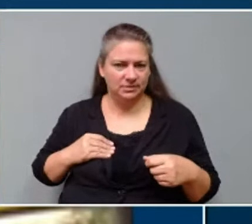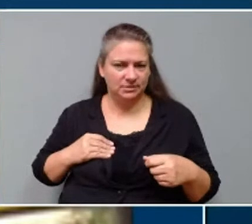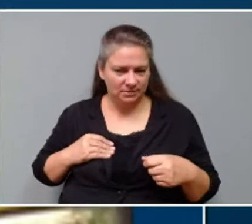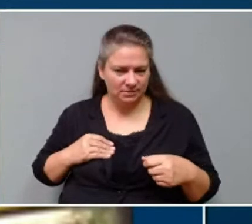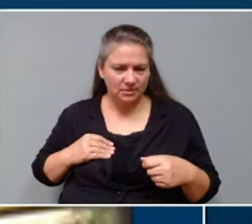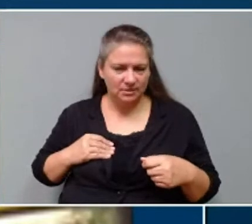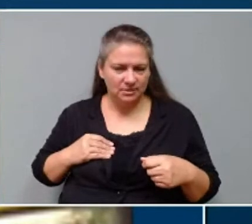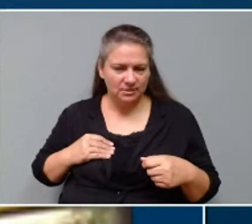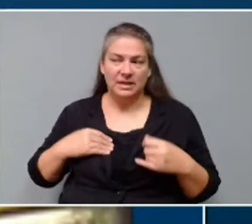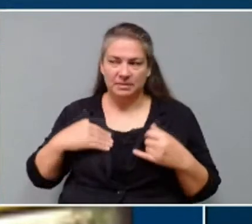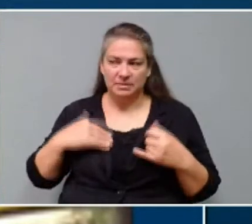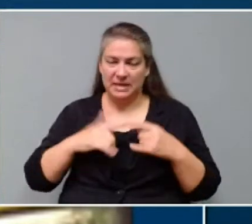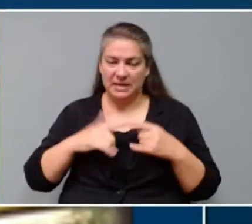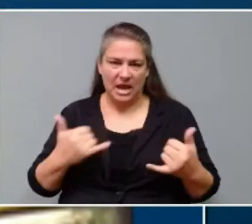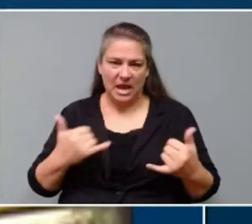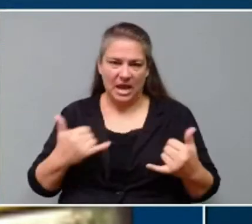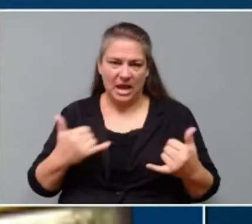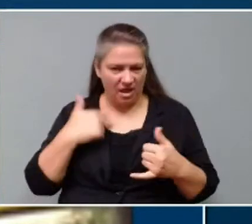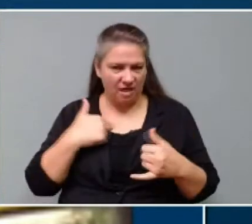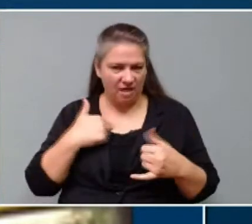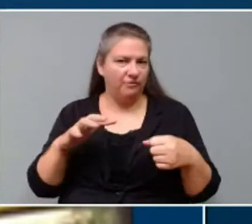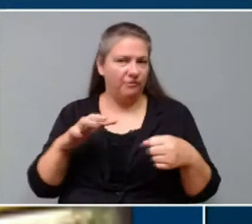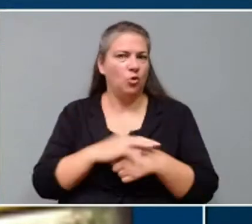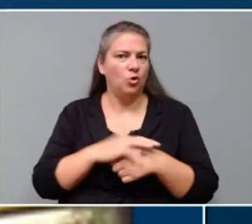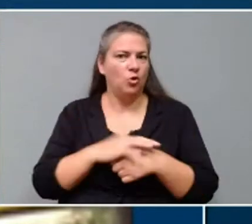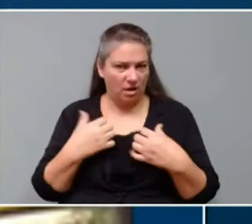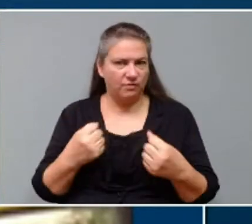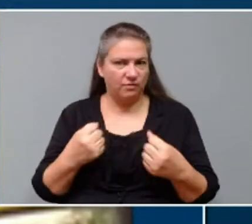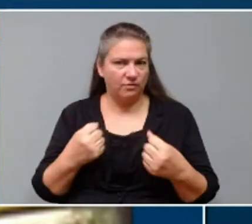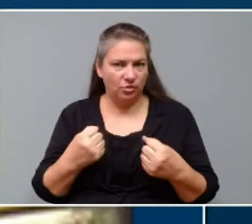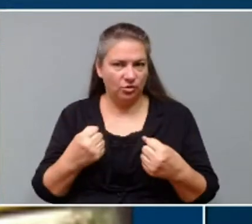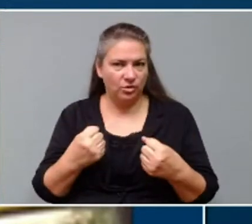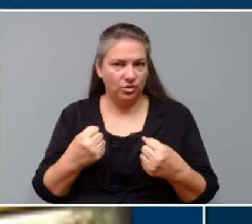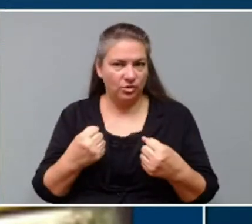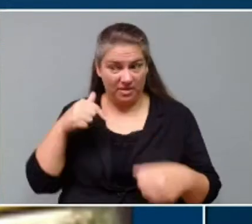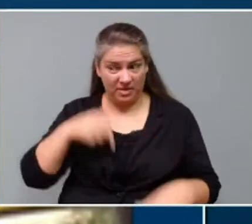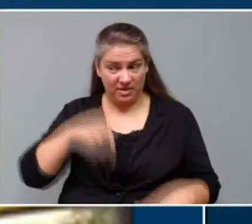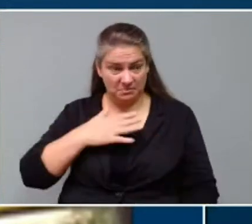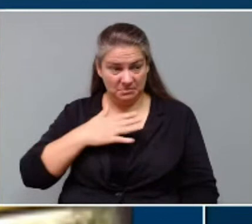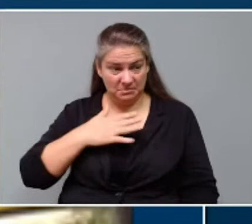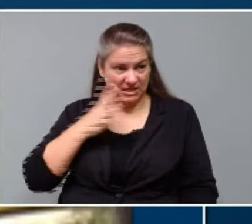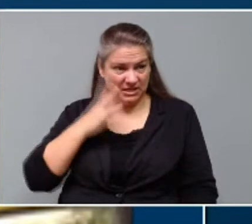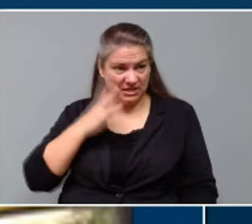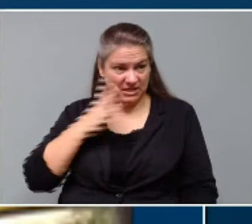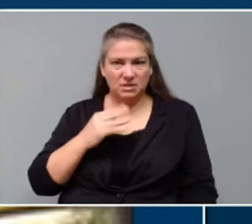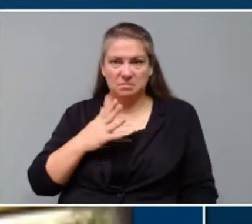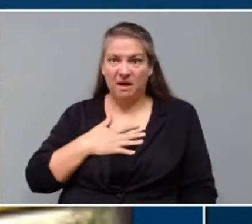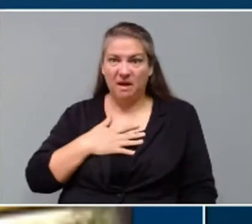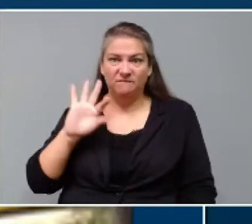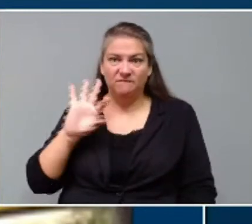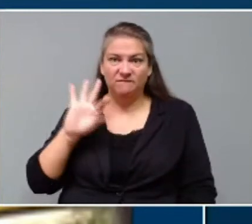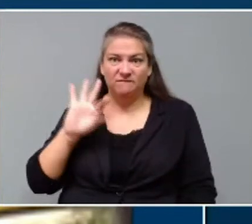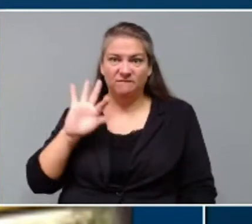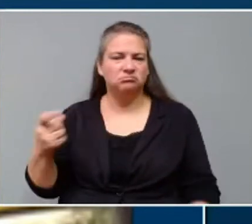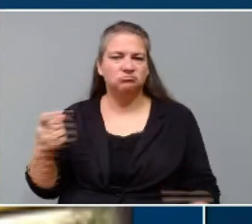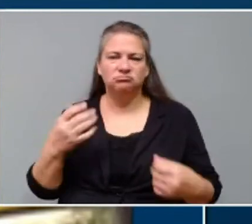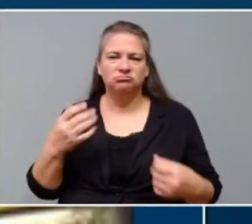fully recovered. But this experience has terrified my family and my